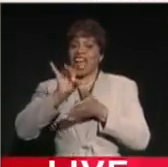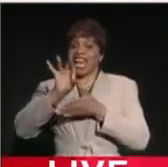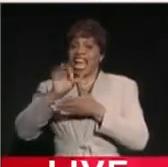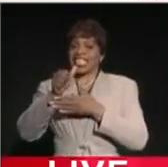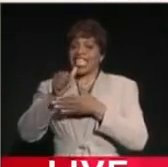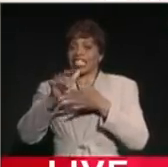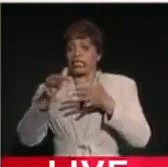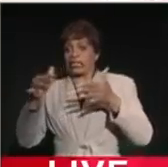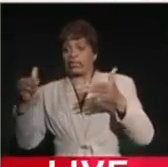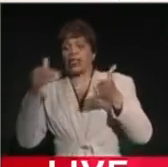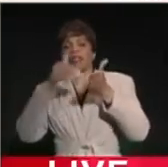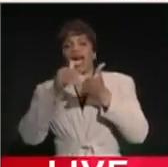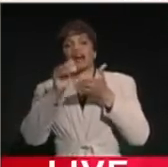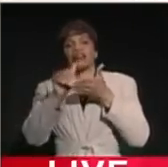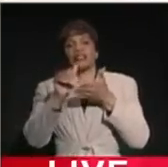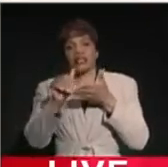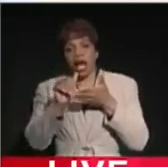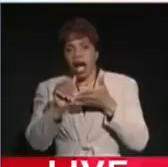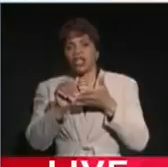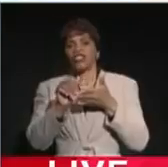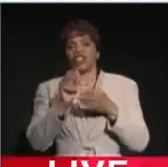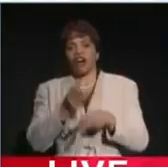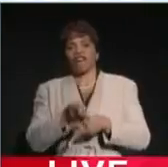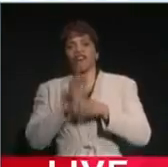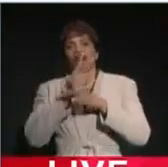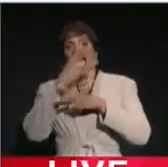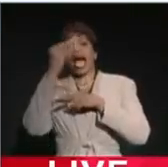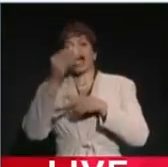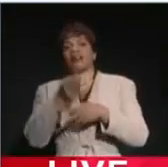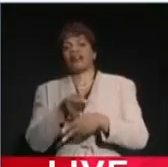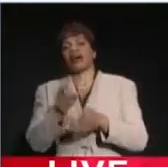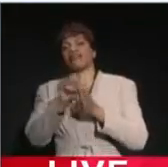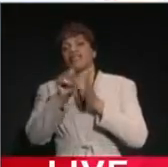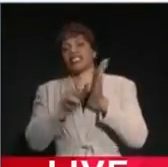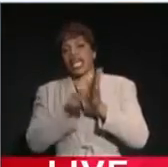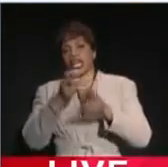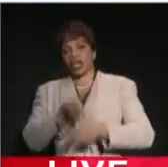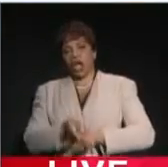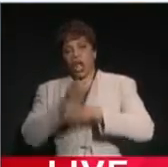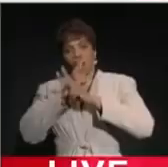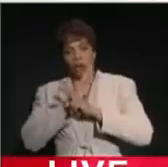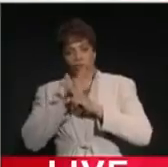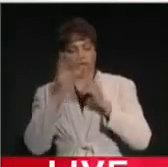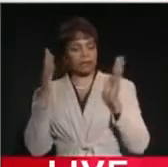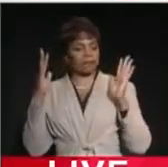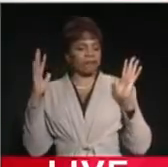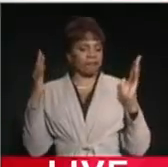off your outstanding loans. Those are some of the things we talked about. Ms. Guadagno.